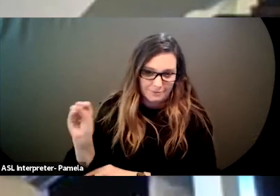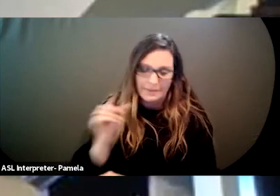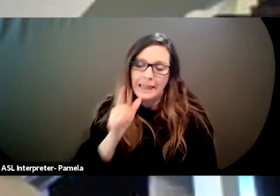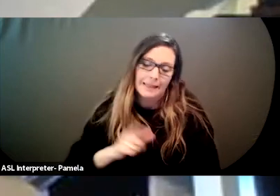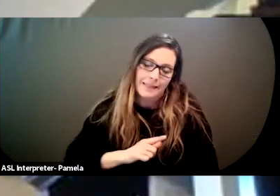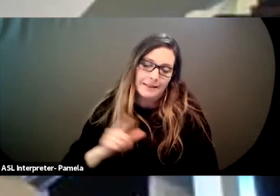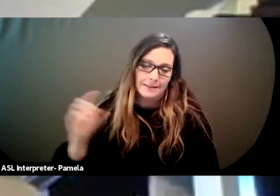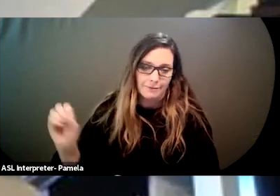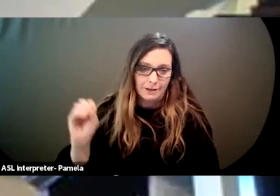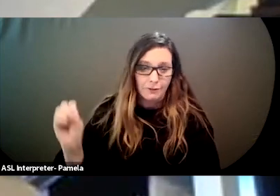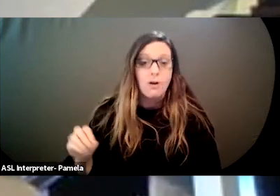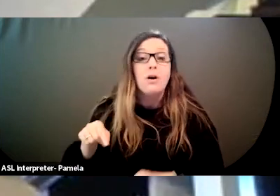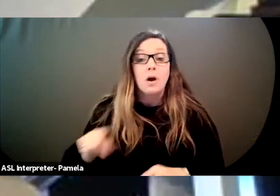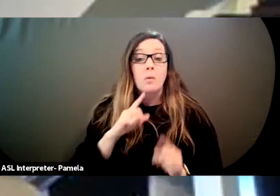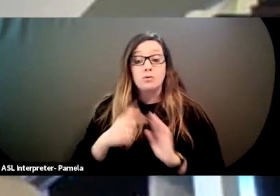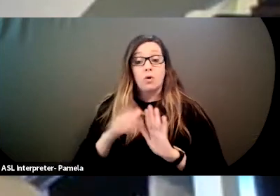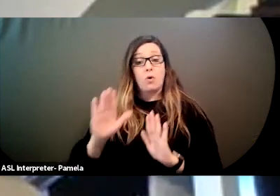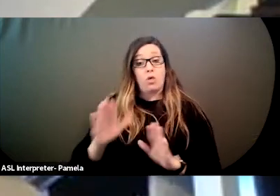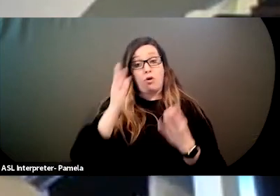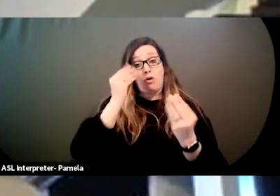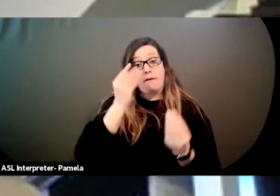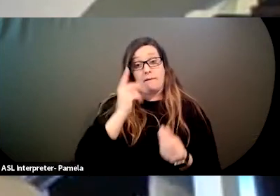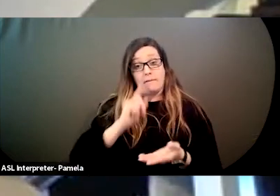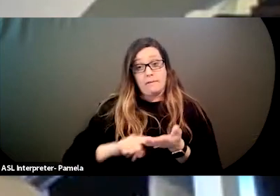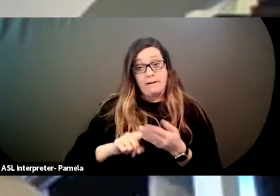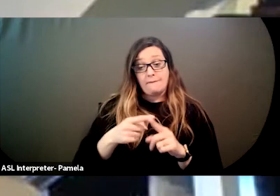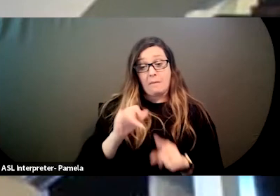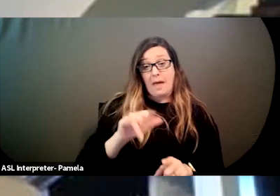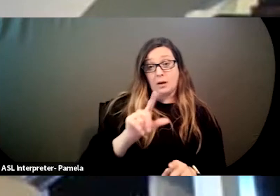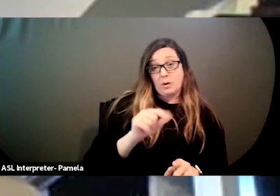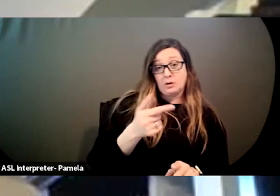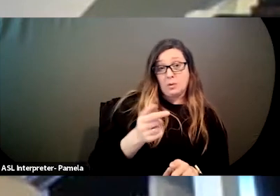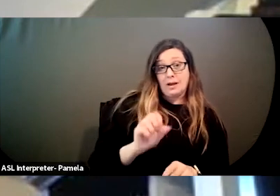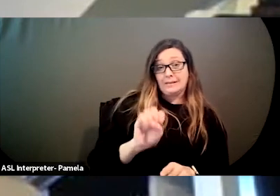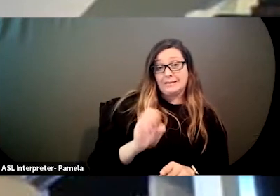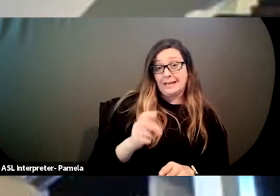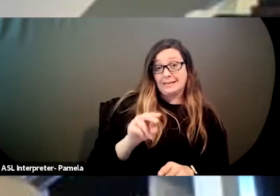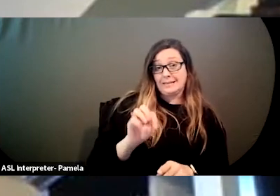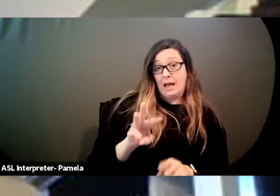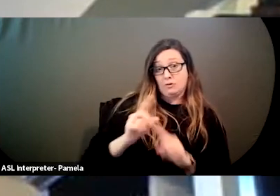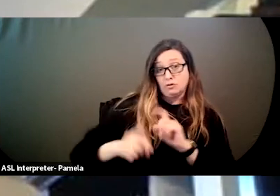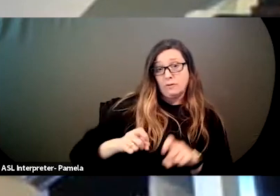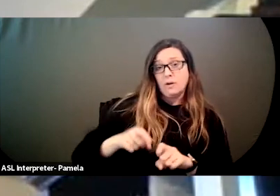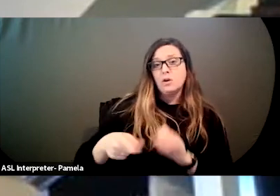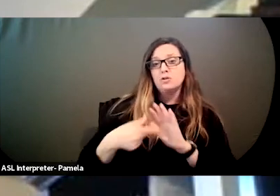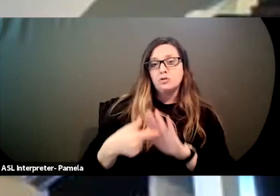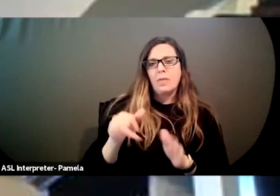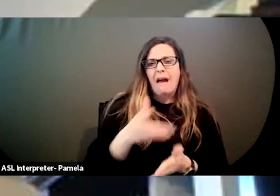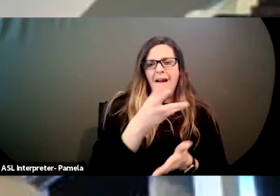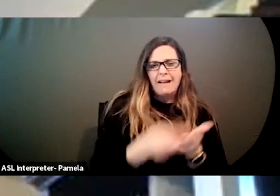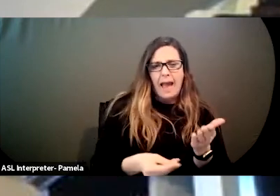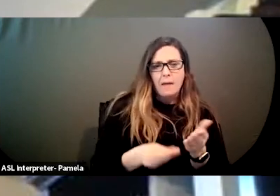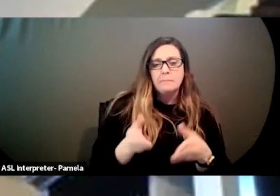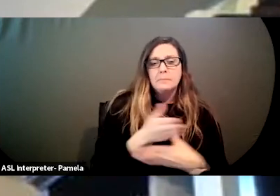2021 Sex Now survey, describing the significance between PrEP initiation barriers by population density across